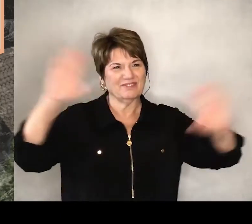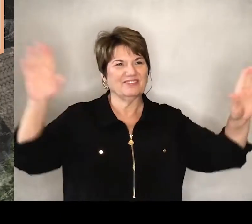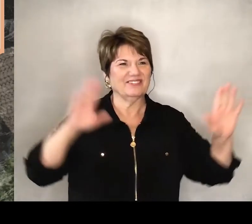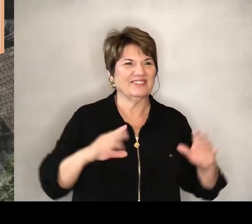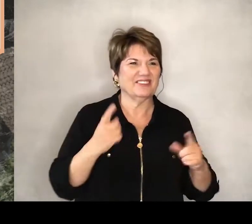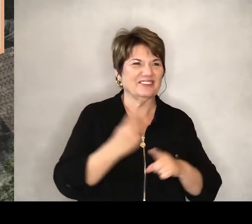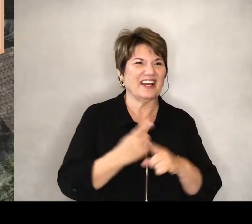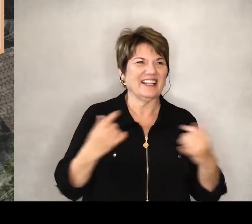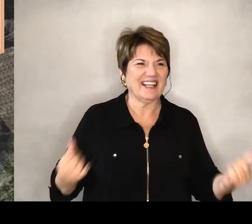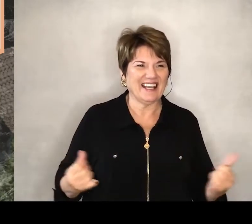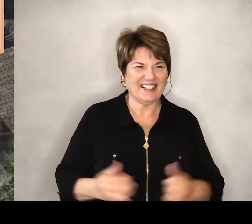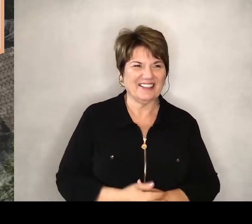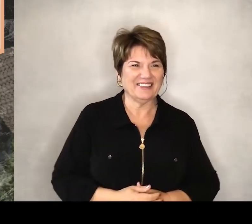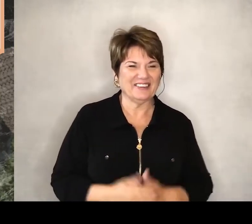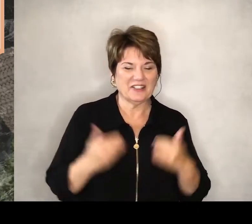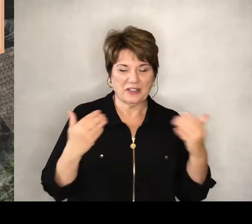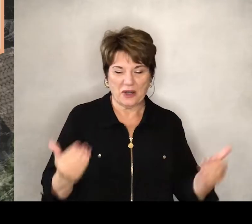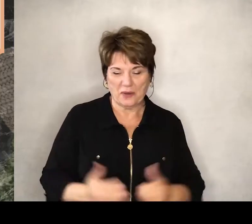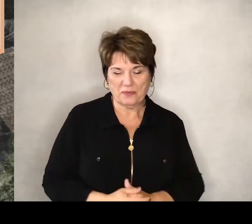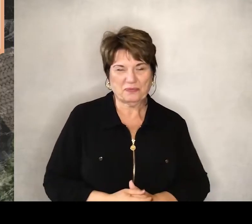Go.